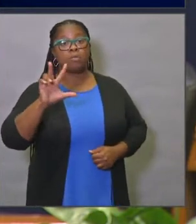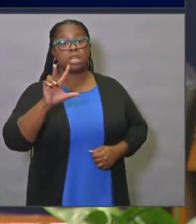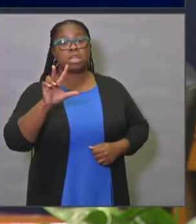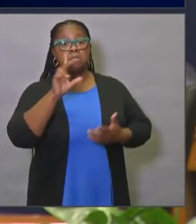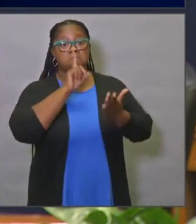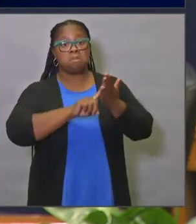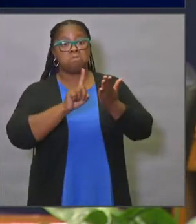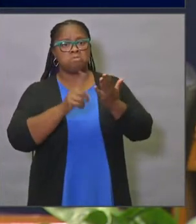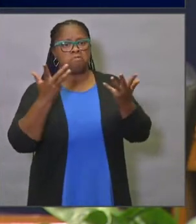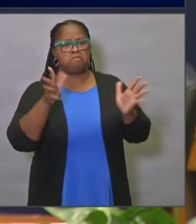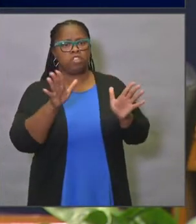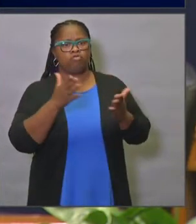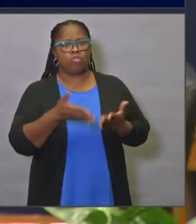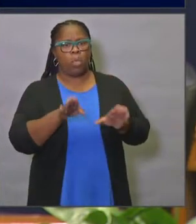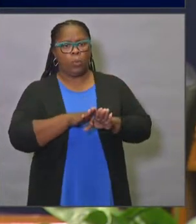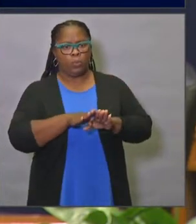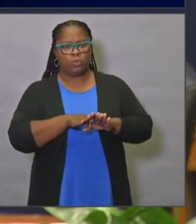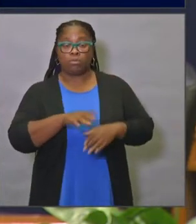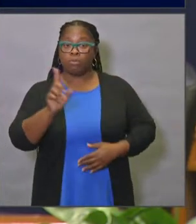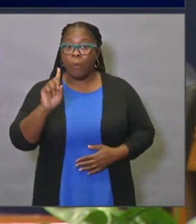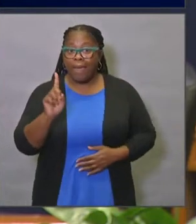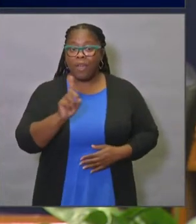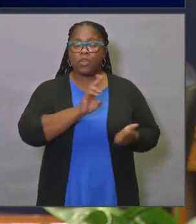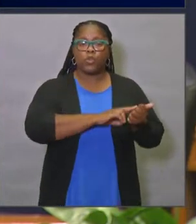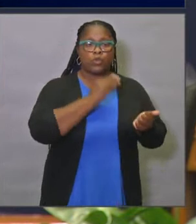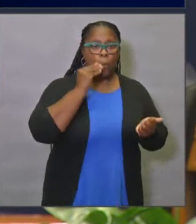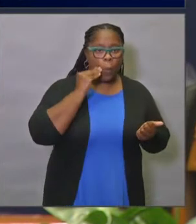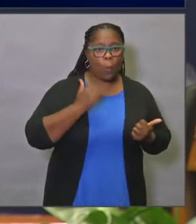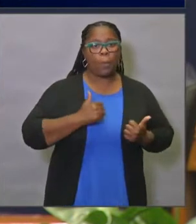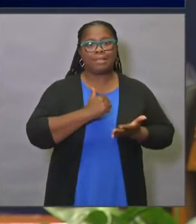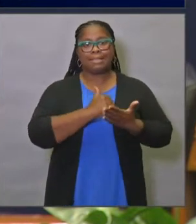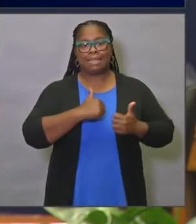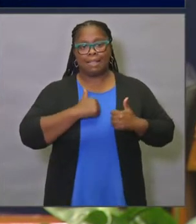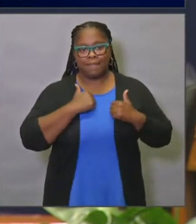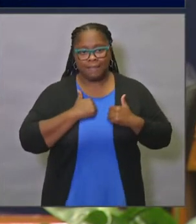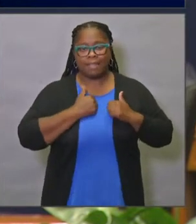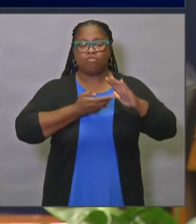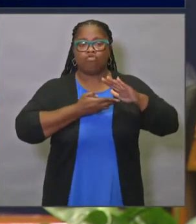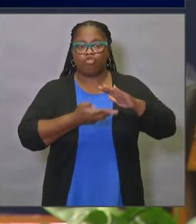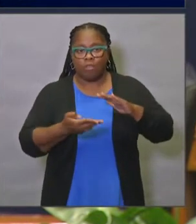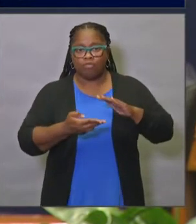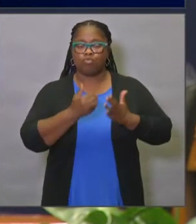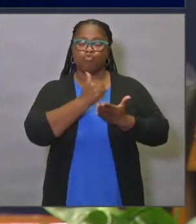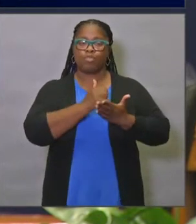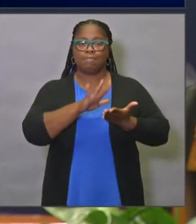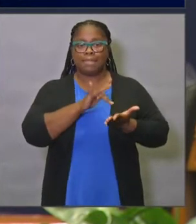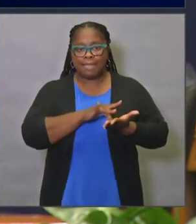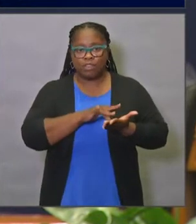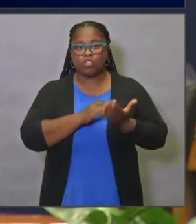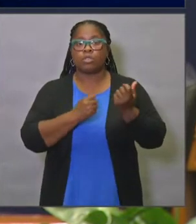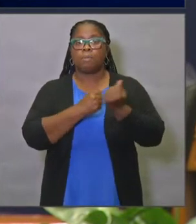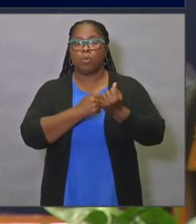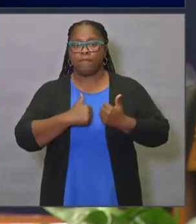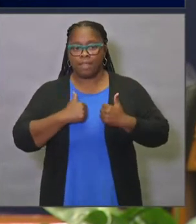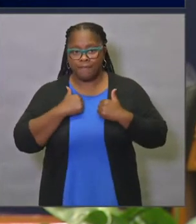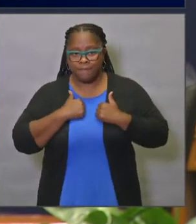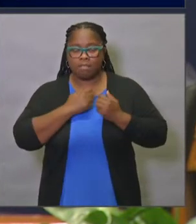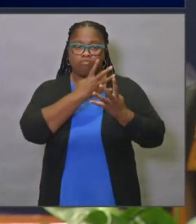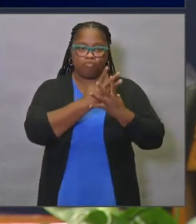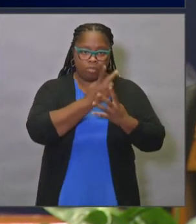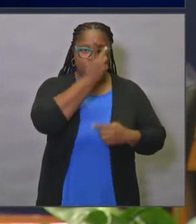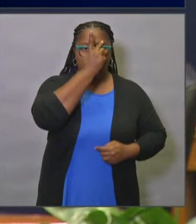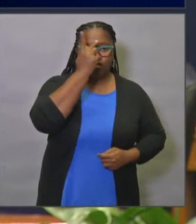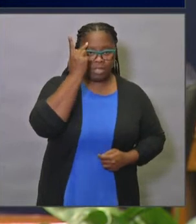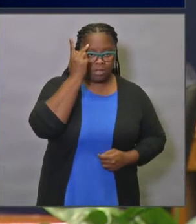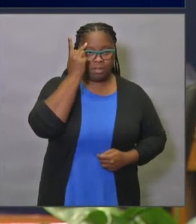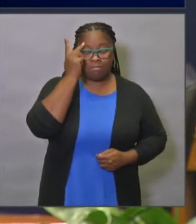investigations. Residential settings include nursing homes, assisted living facilities, shelters, treatment centers, supportive living, and correctional